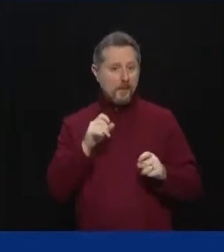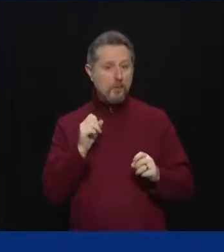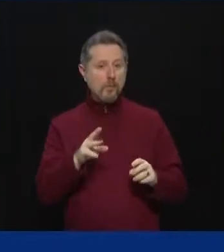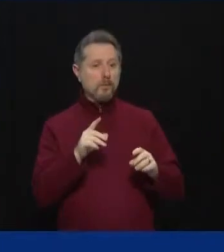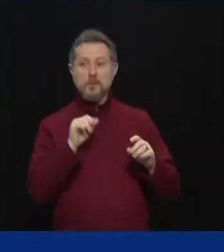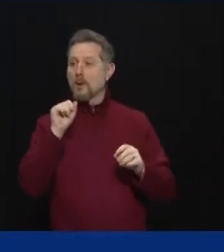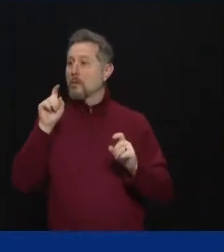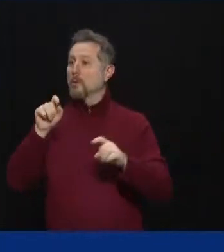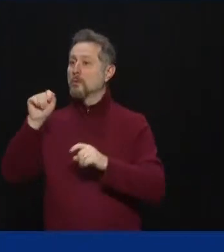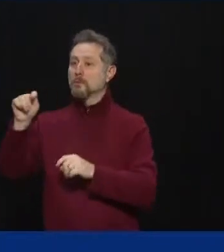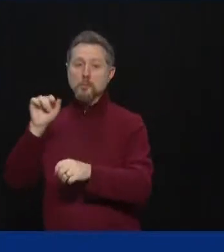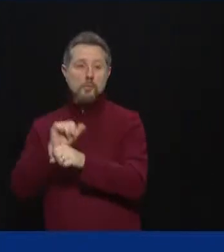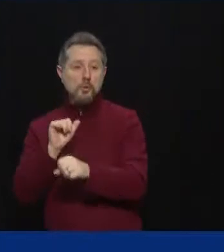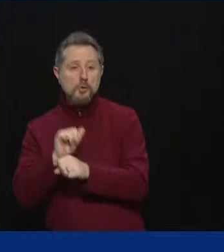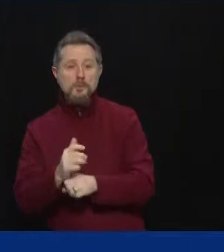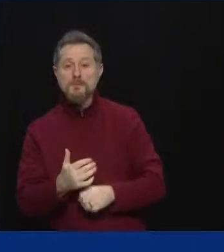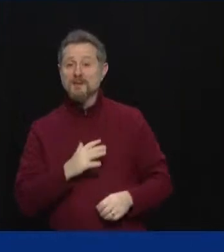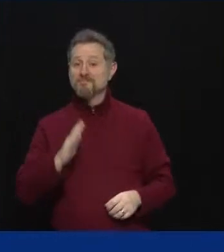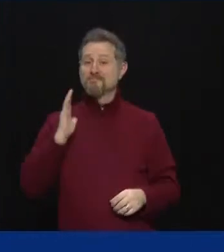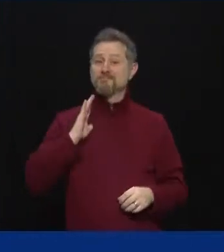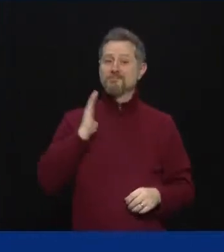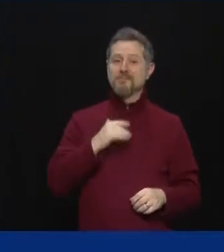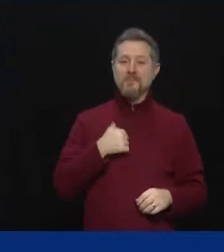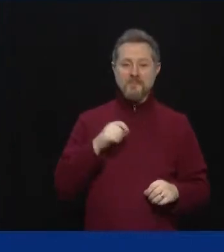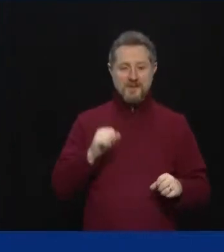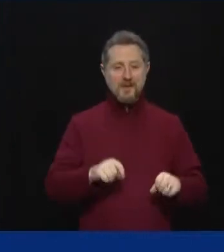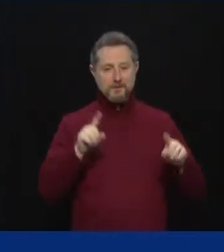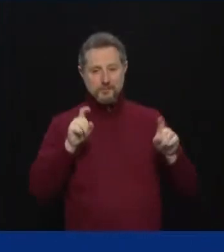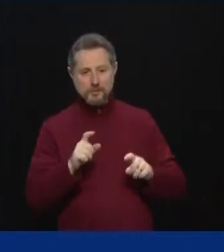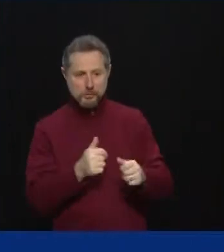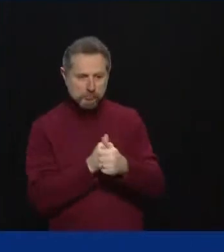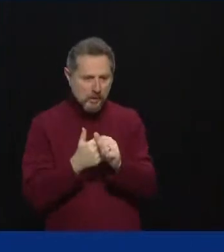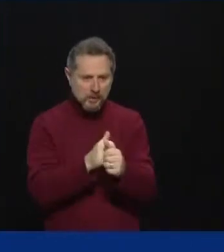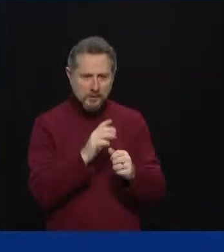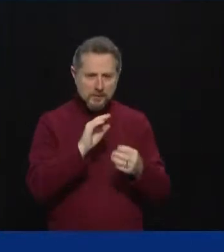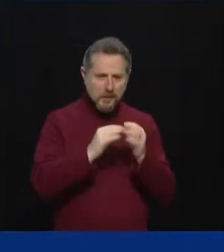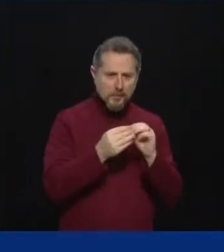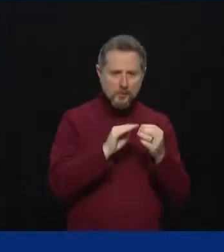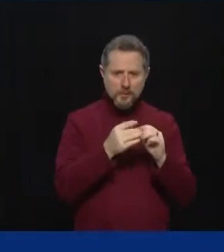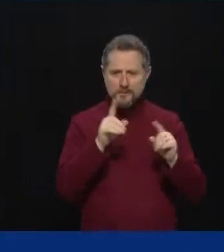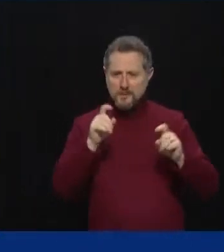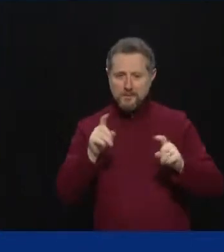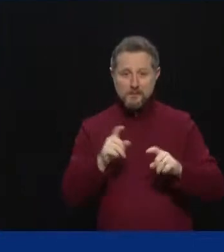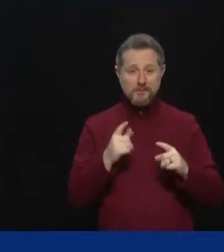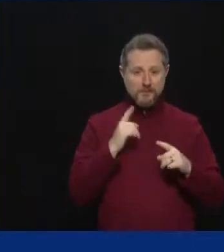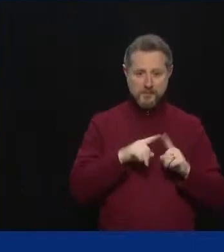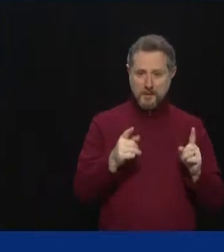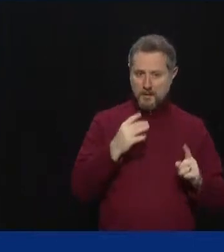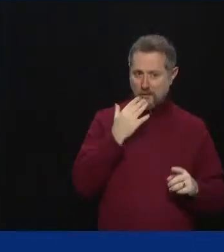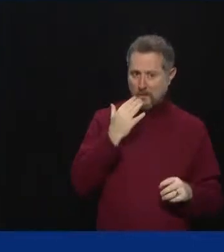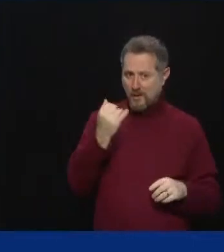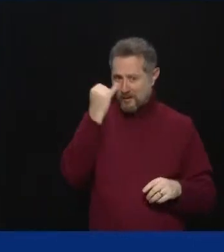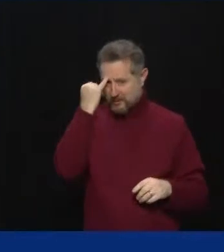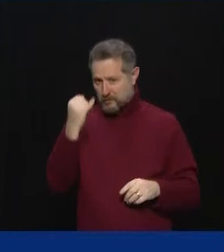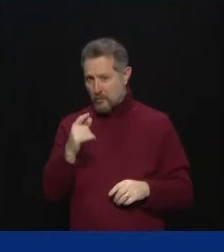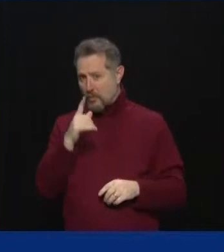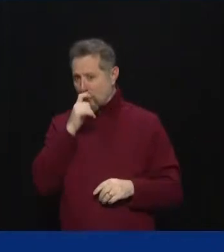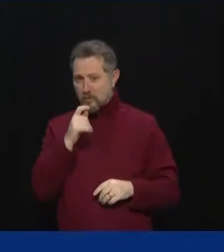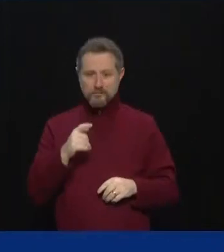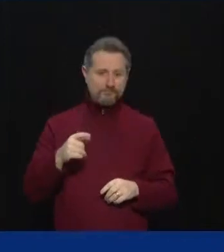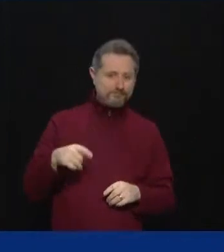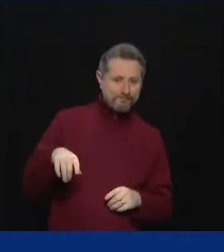So at a time when we used to be able to track all those, we had a better idea of who was actually being tested. We could put forth a